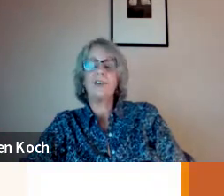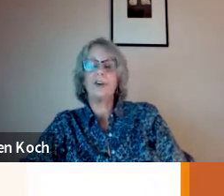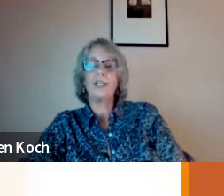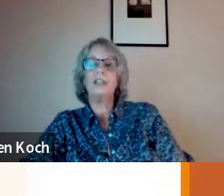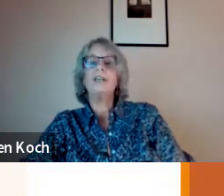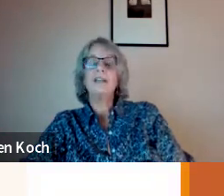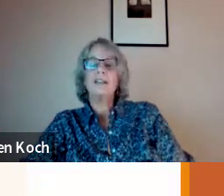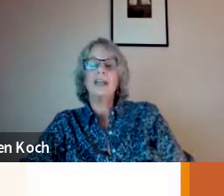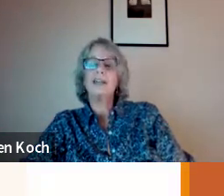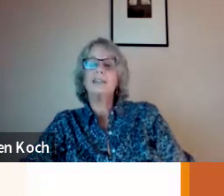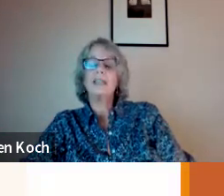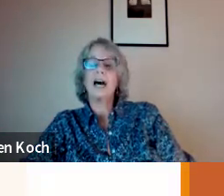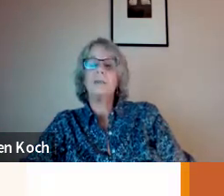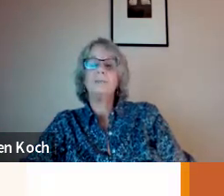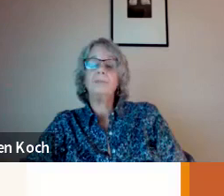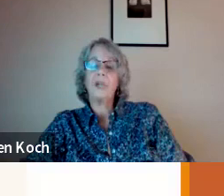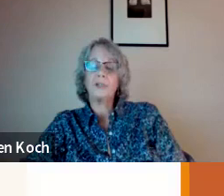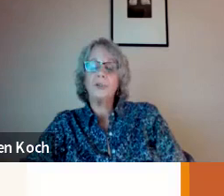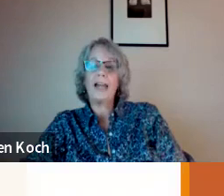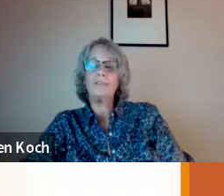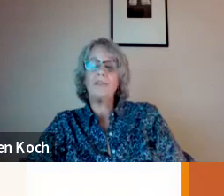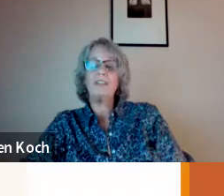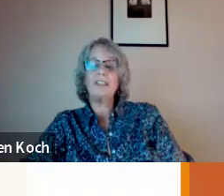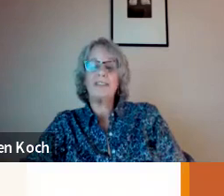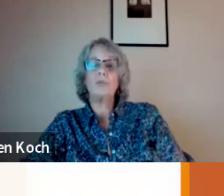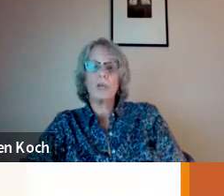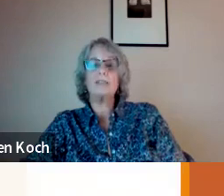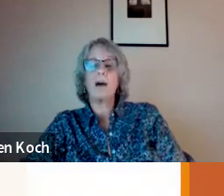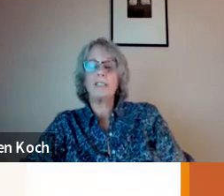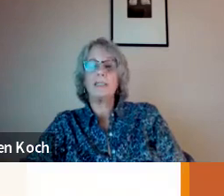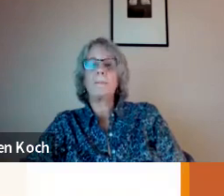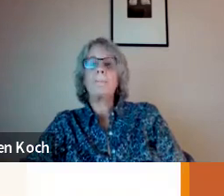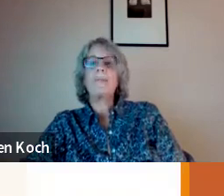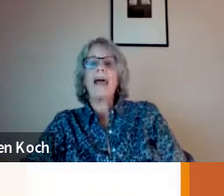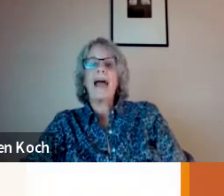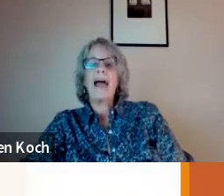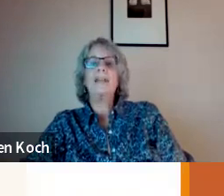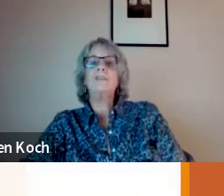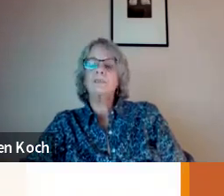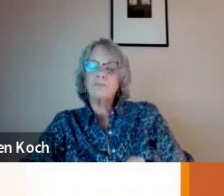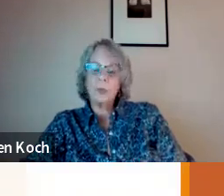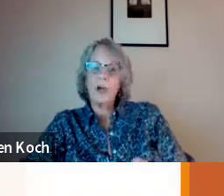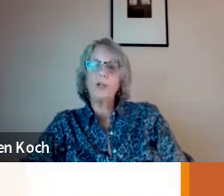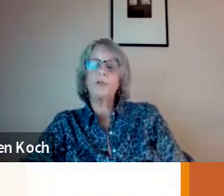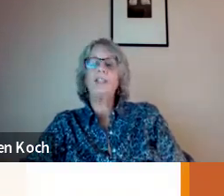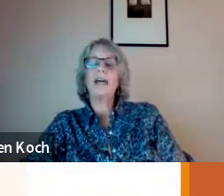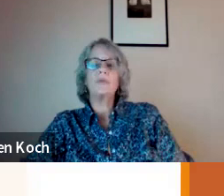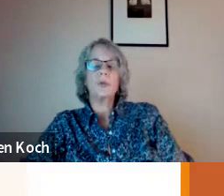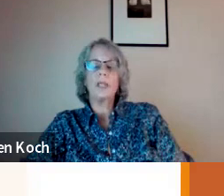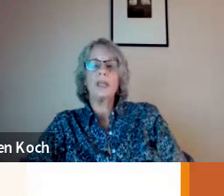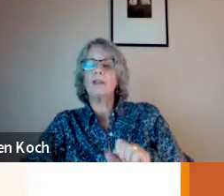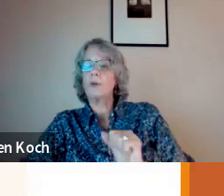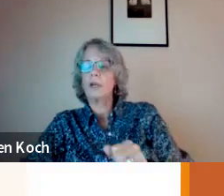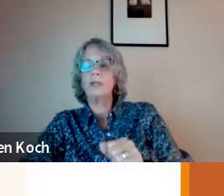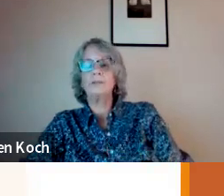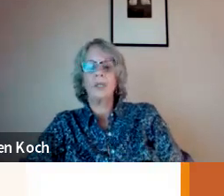need to have a guardian, that Dr. Tulak felt that David was competent. And so we all agreed that that was